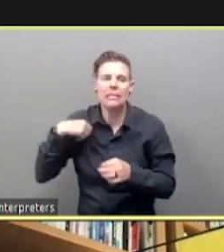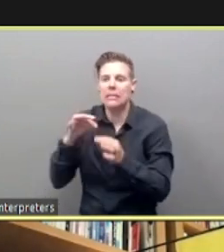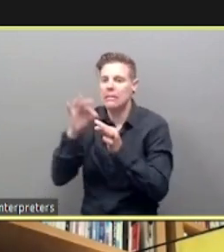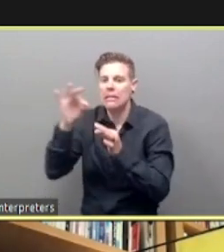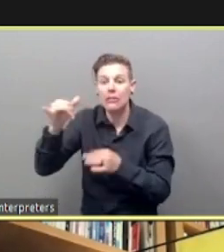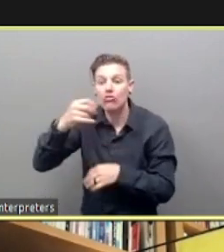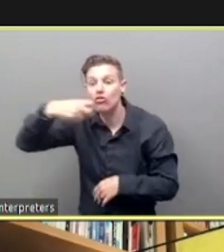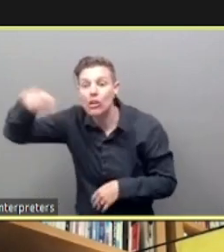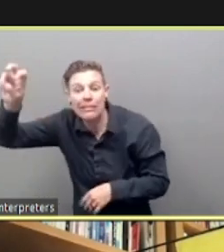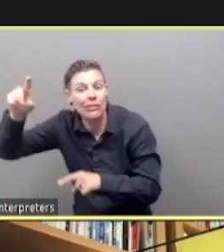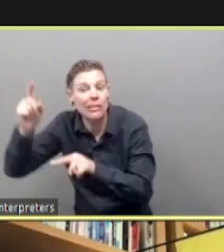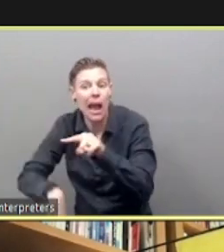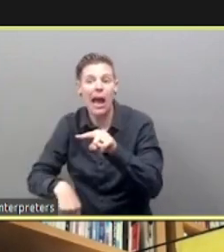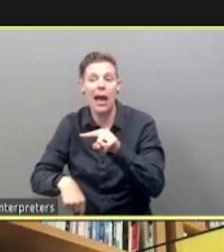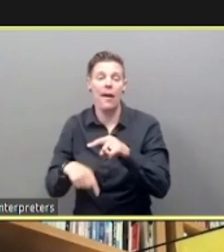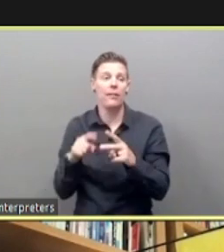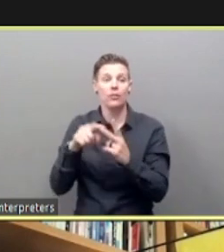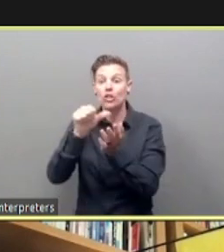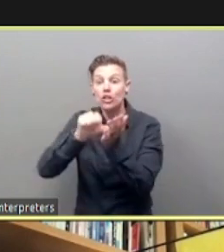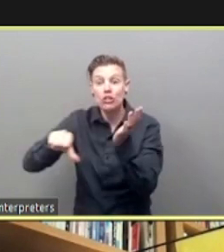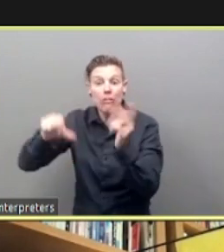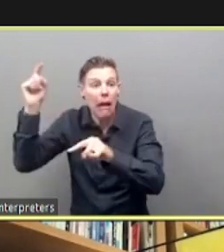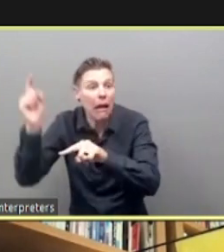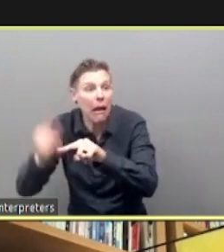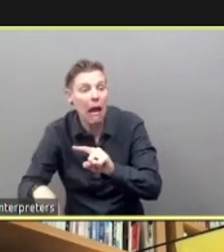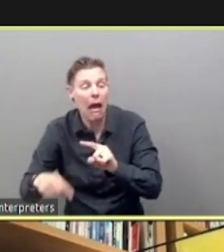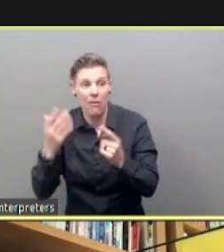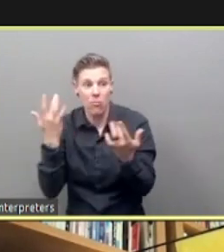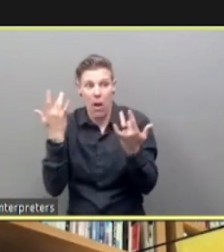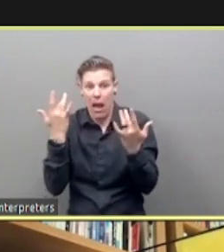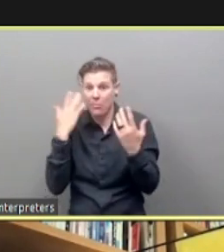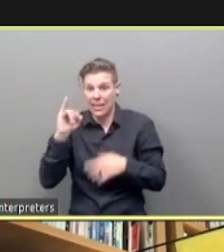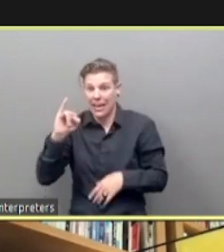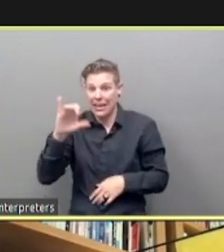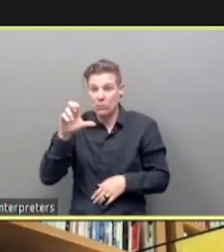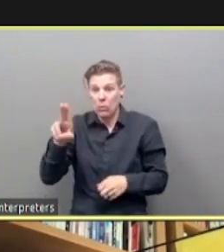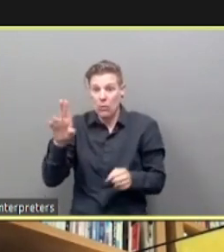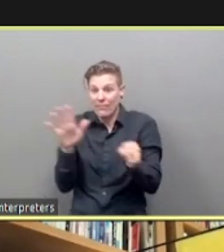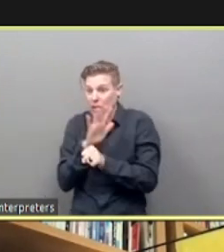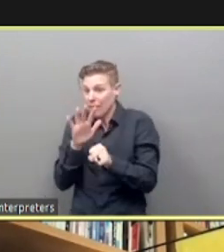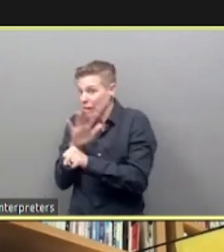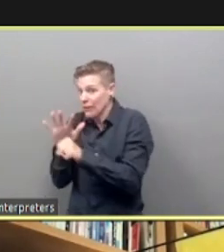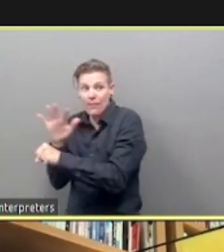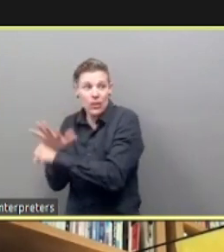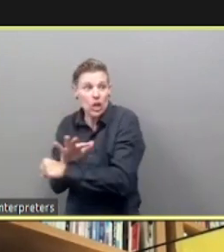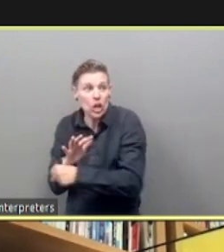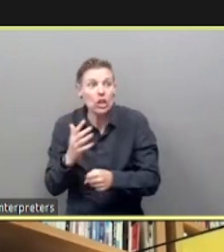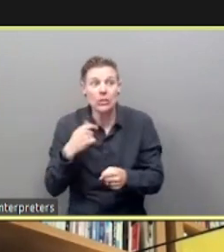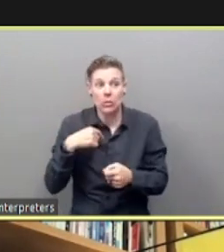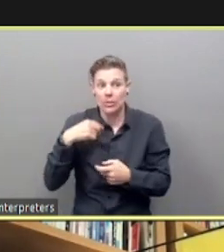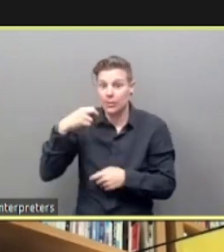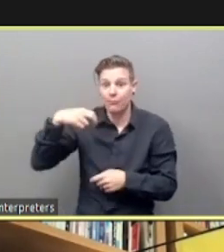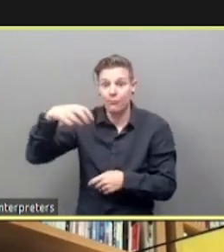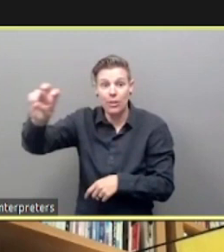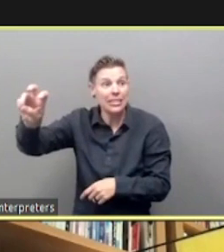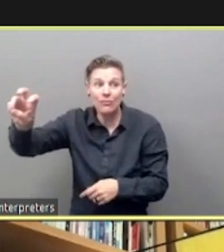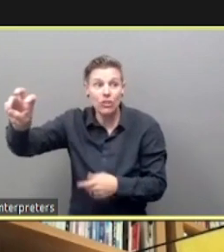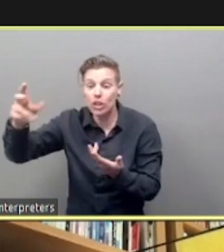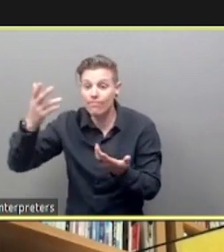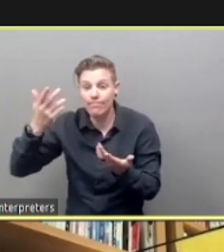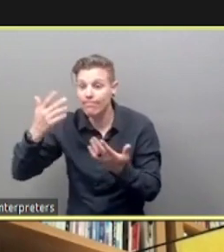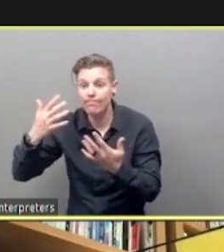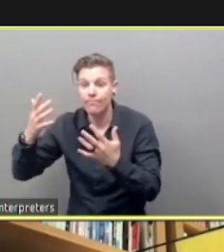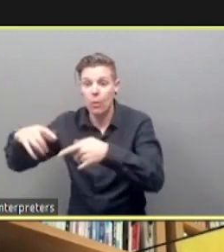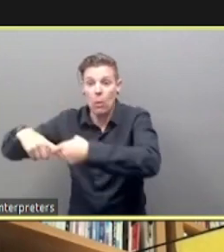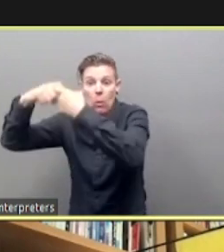of the full nature of our ICUs. And our transfer center was up and running, which of course you all know has been